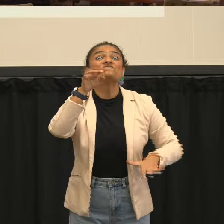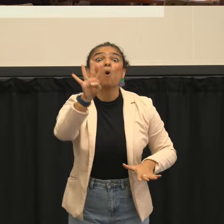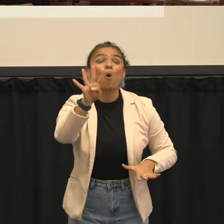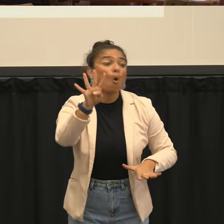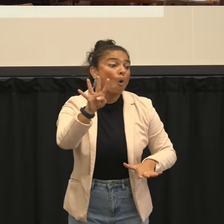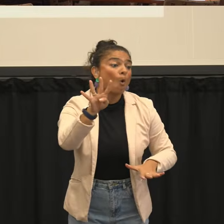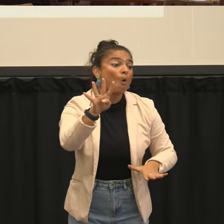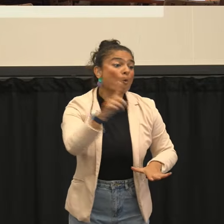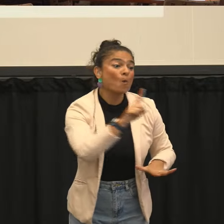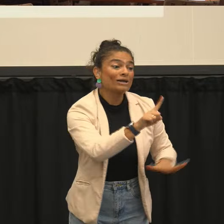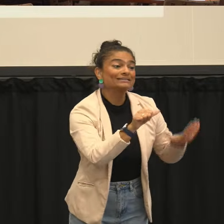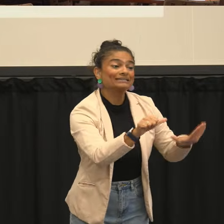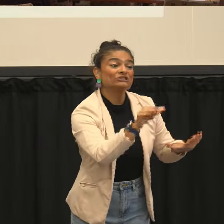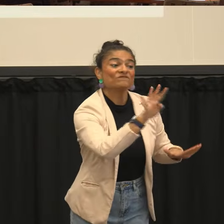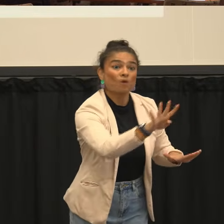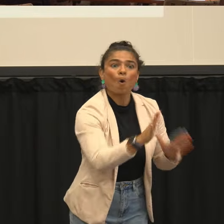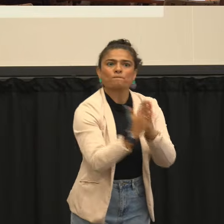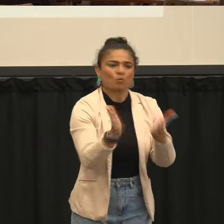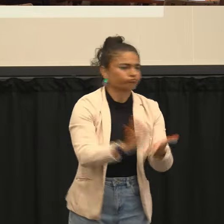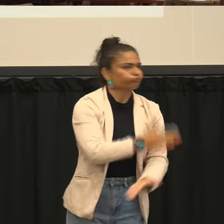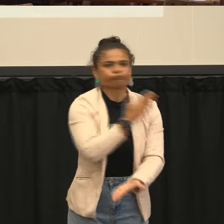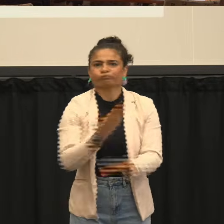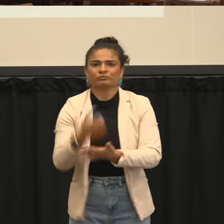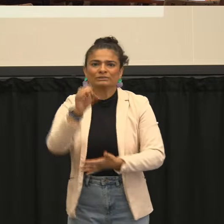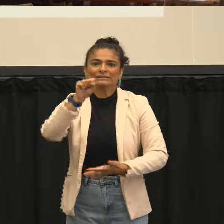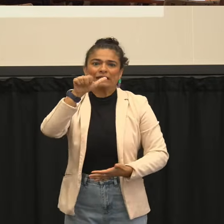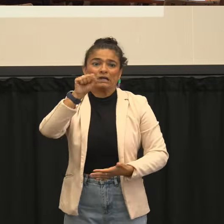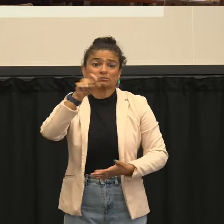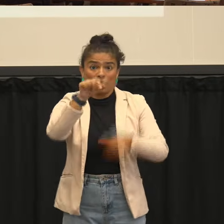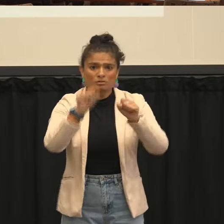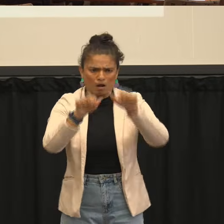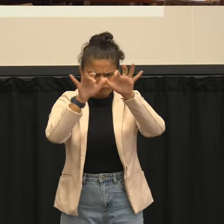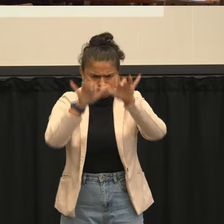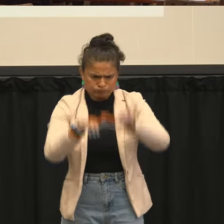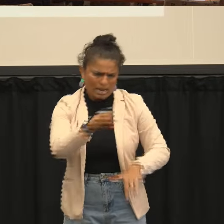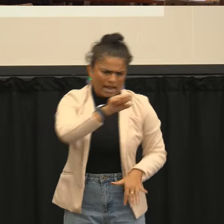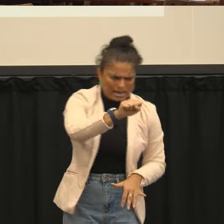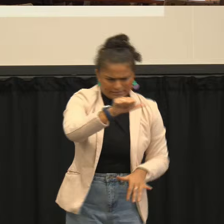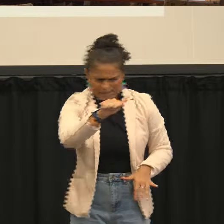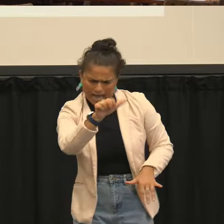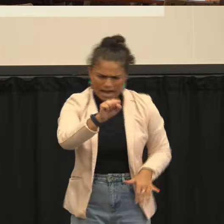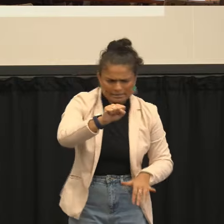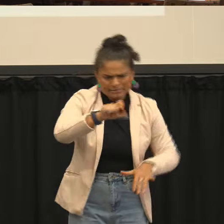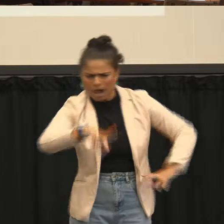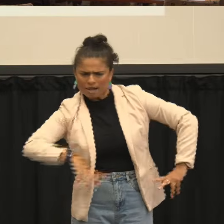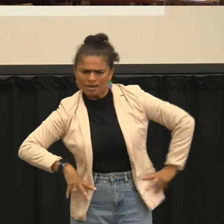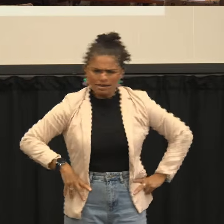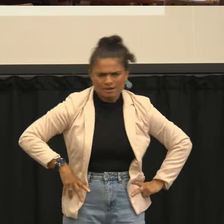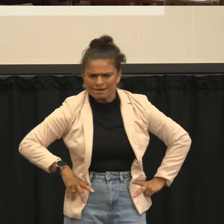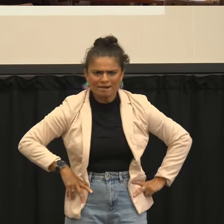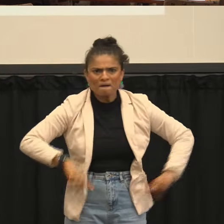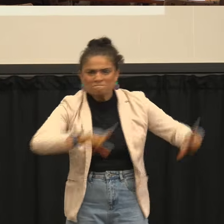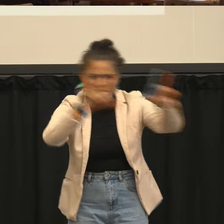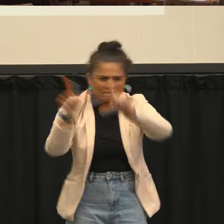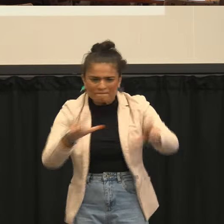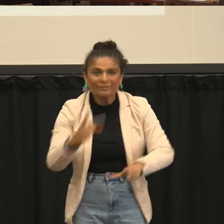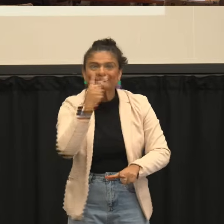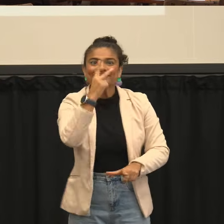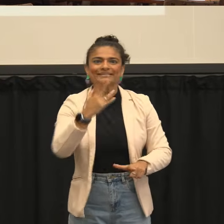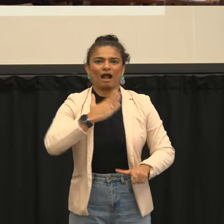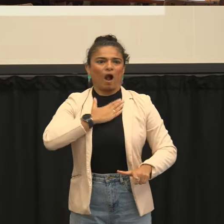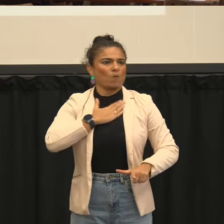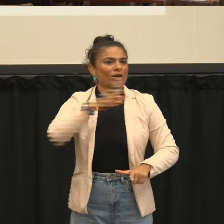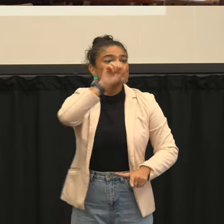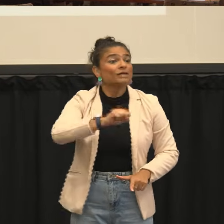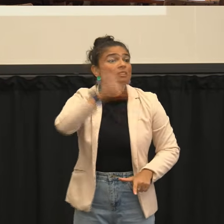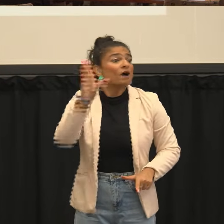filmed and 164 that have been translated into SASL. And so you can have